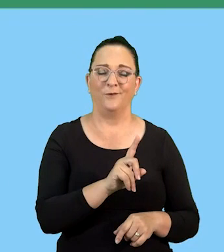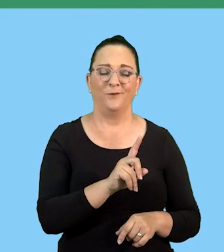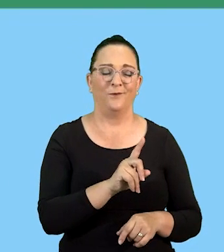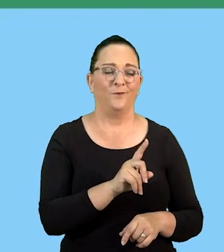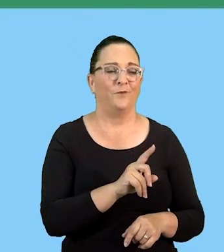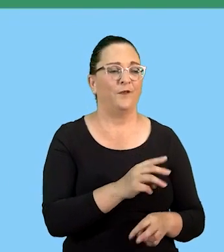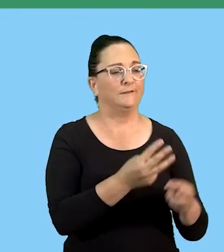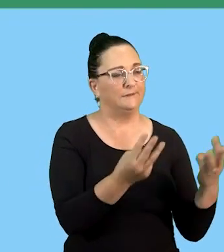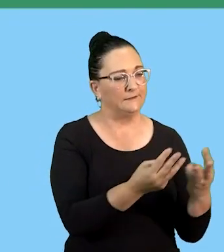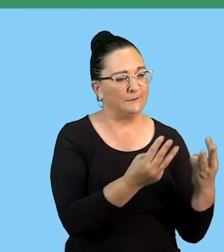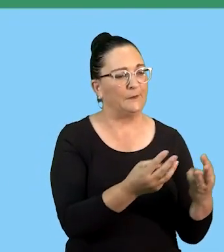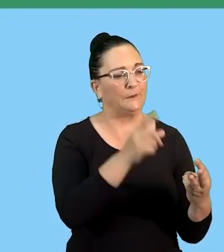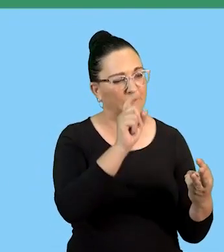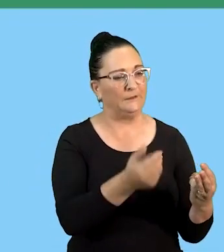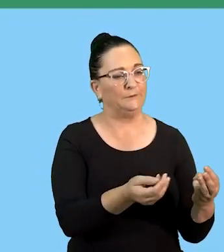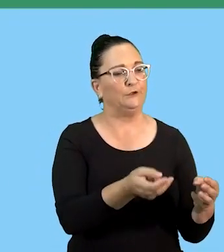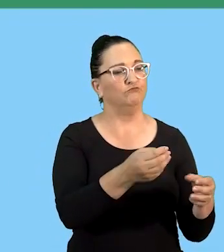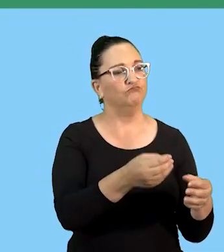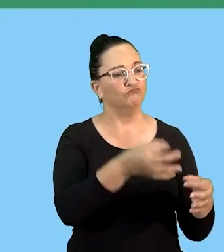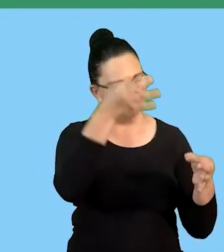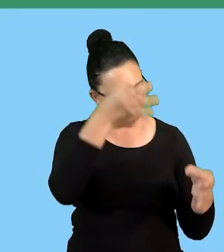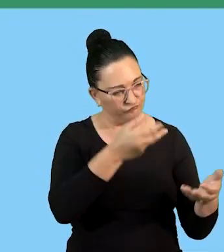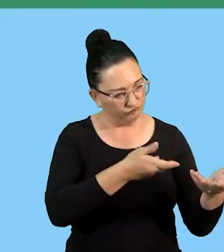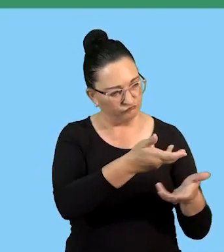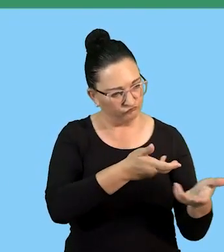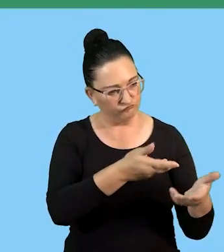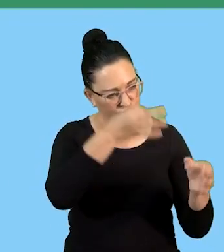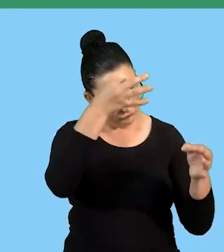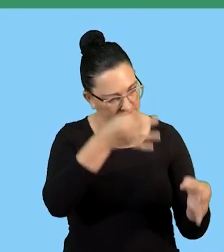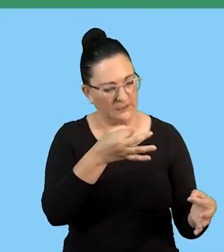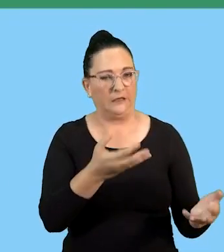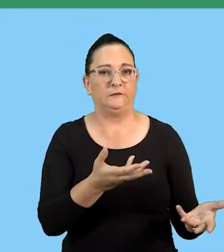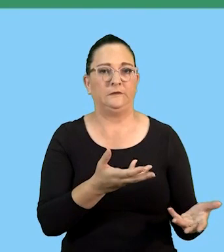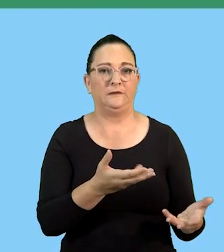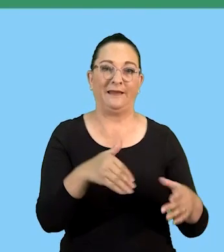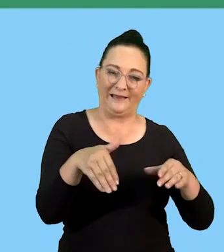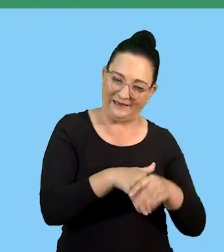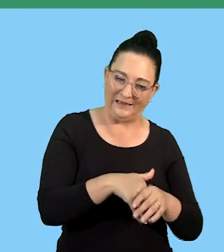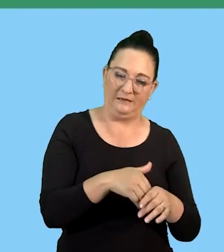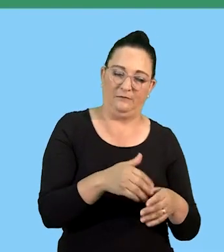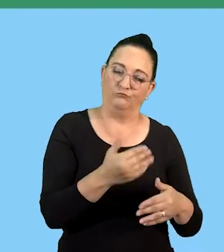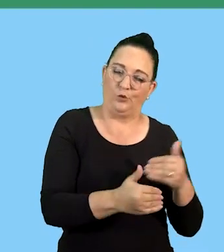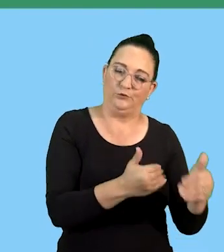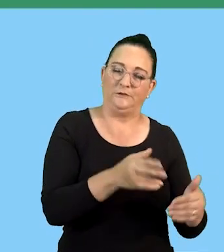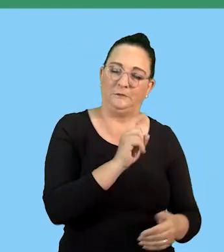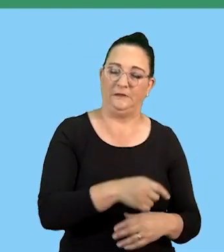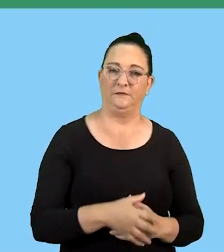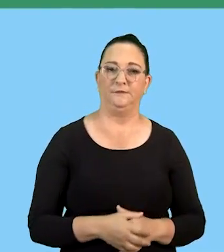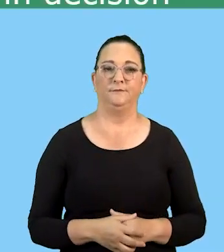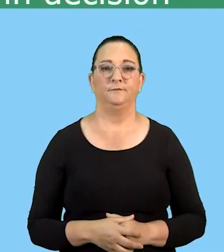no employer include the employee. For as long as it affects employees, they should know, they should be part of the decision